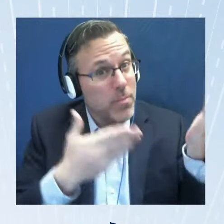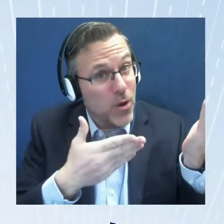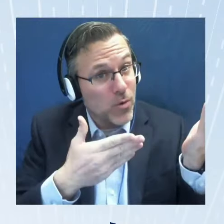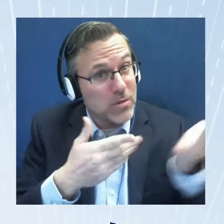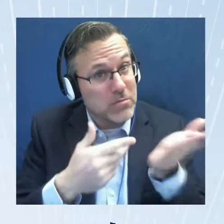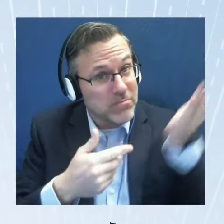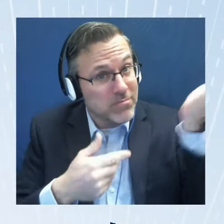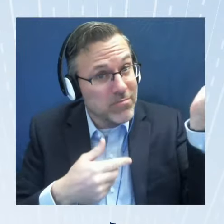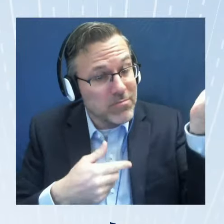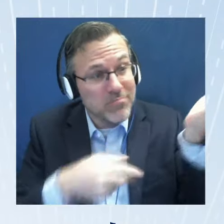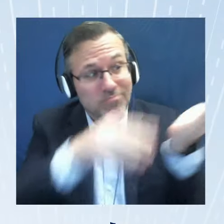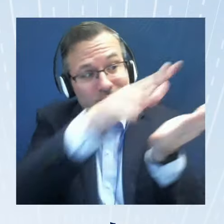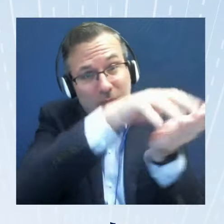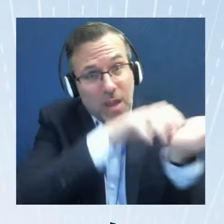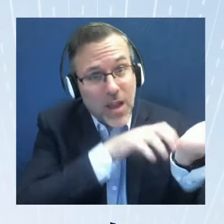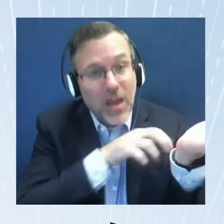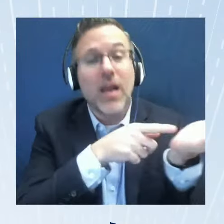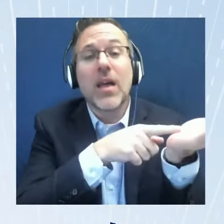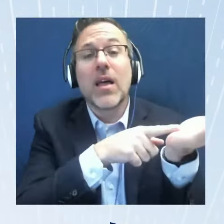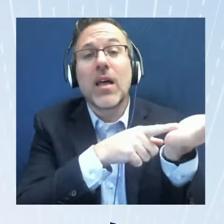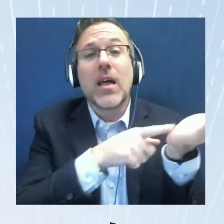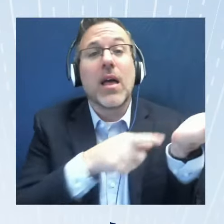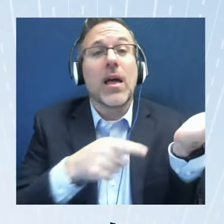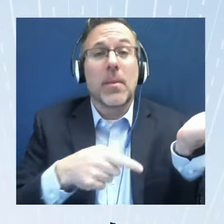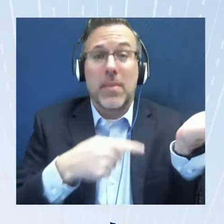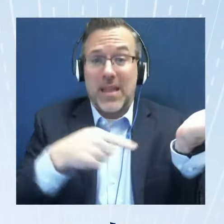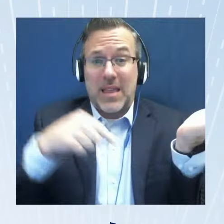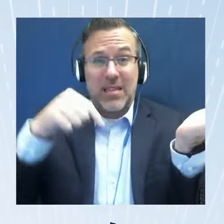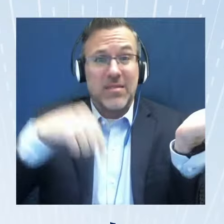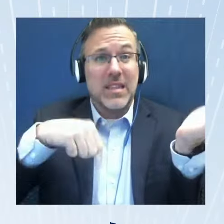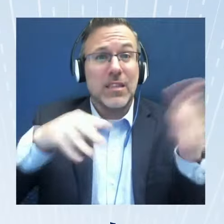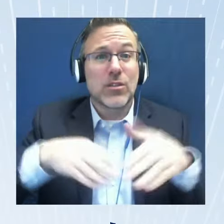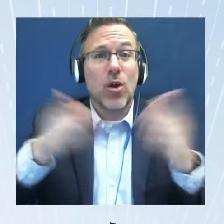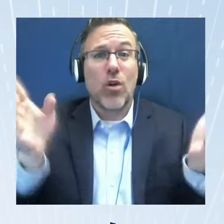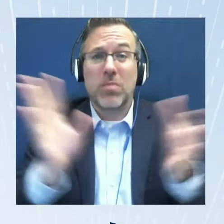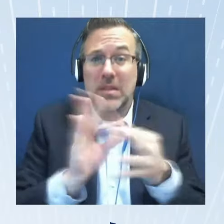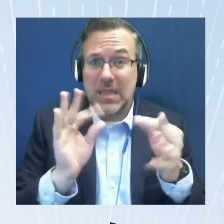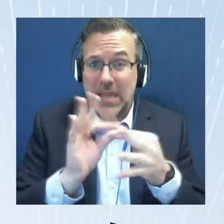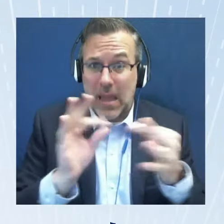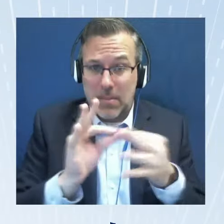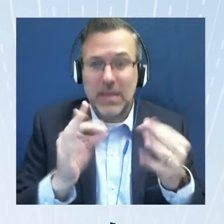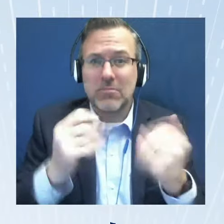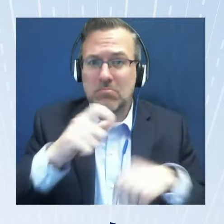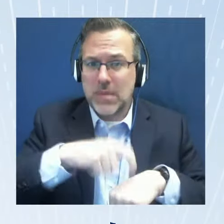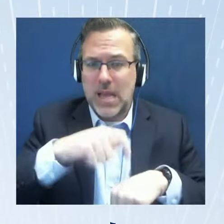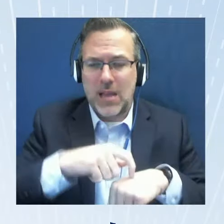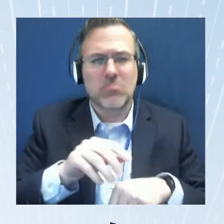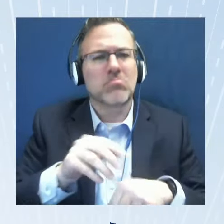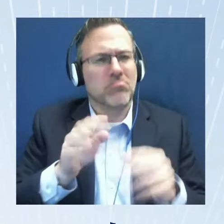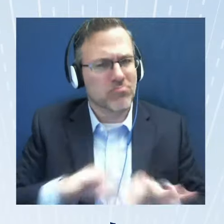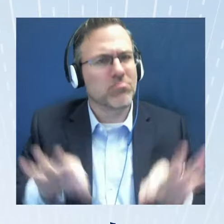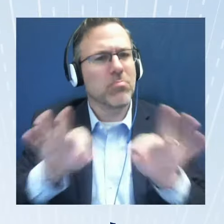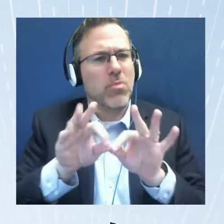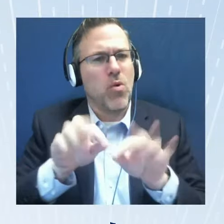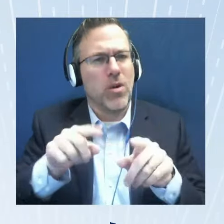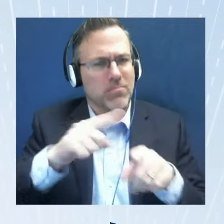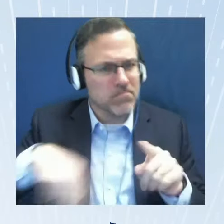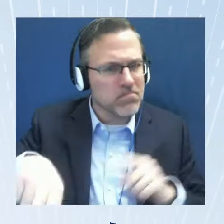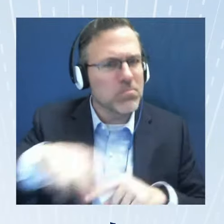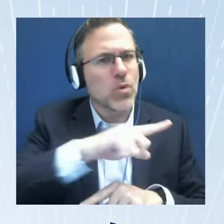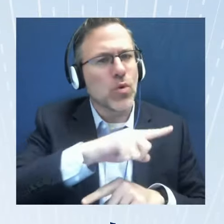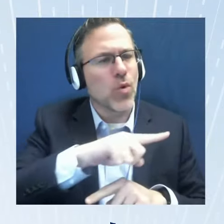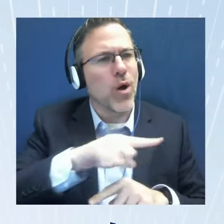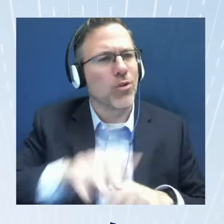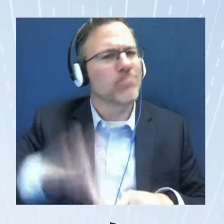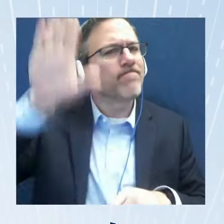a lot of that input, but during this open comment period, we need to hear from the community. If the provisions look just right, please